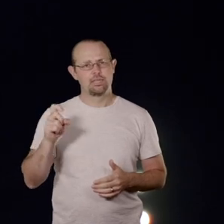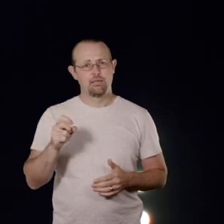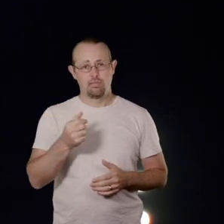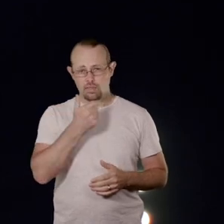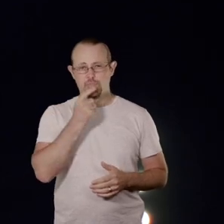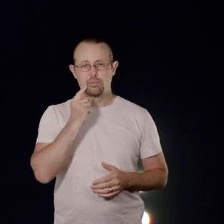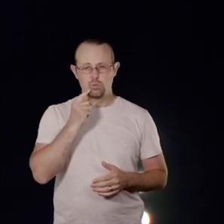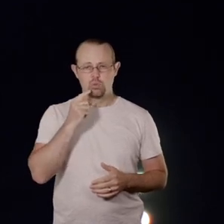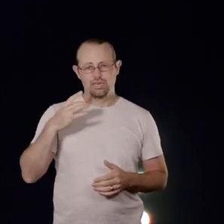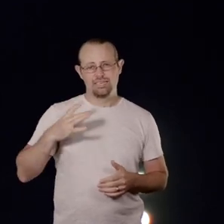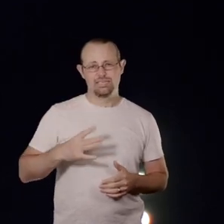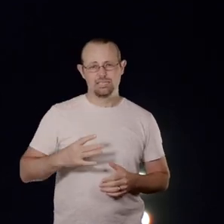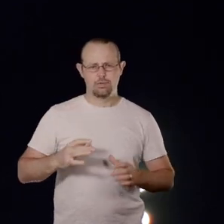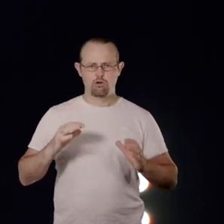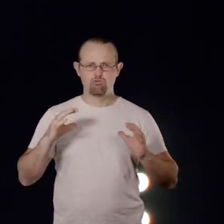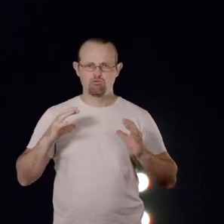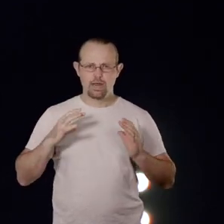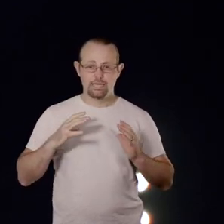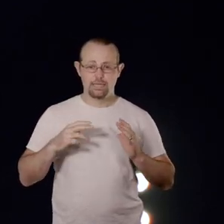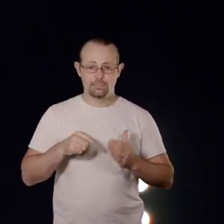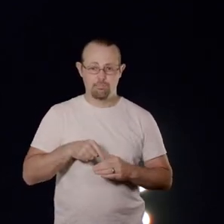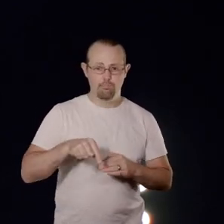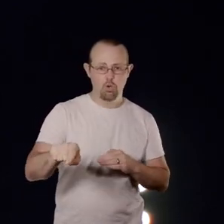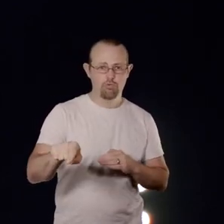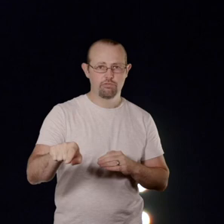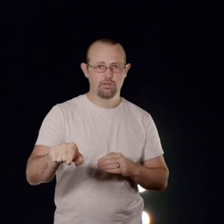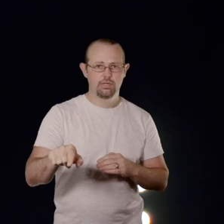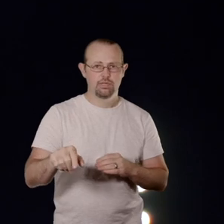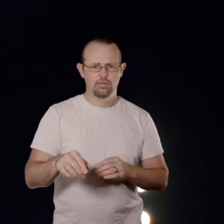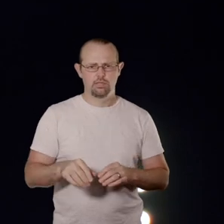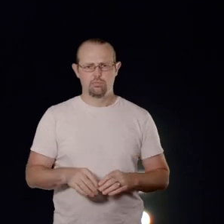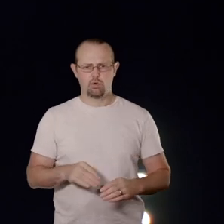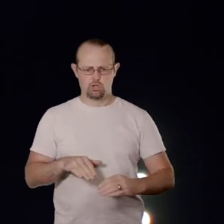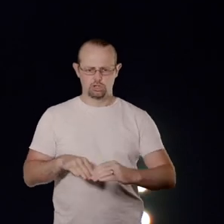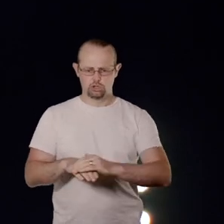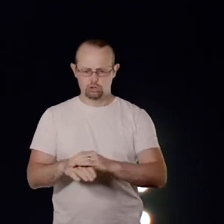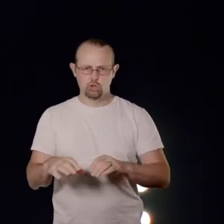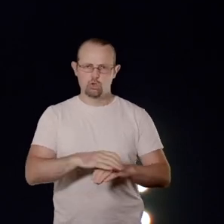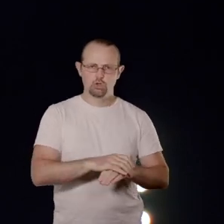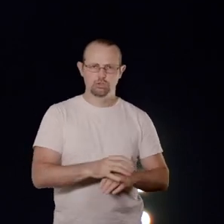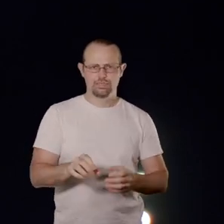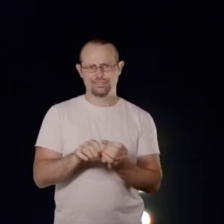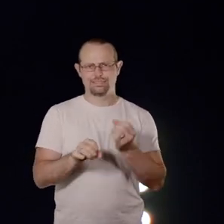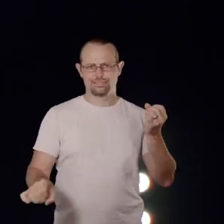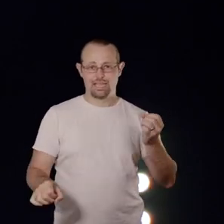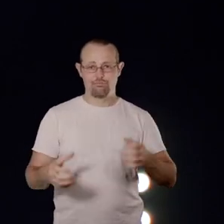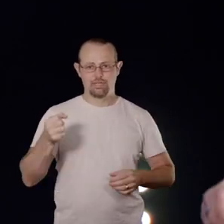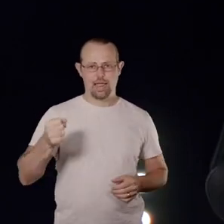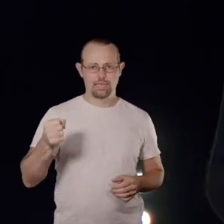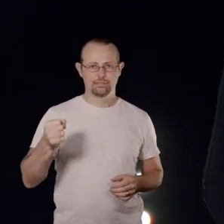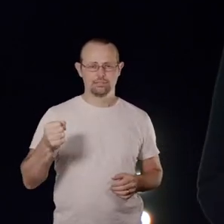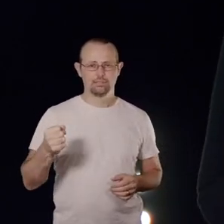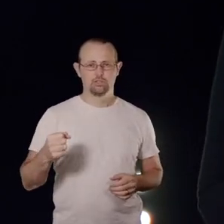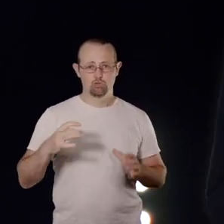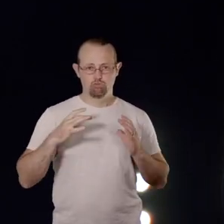move. They were wearing their shoes and their shoes were fastened on. They had a staff in their hand. They were ready to get going. You know,